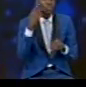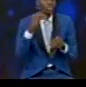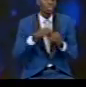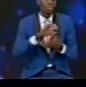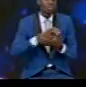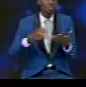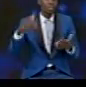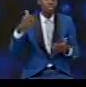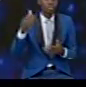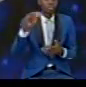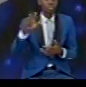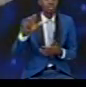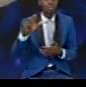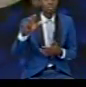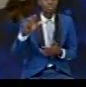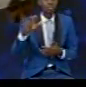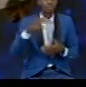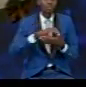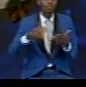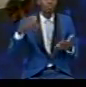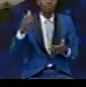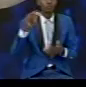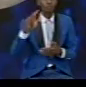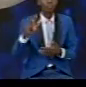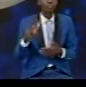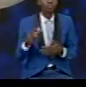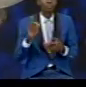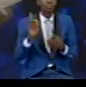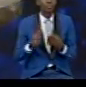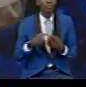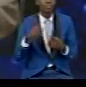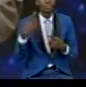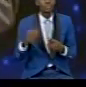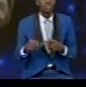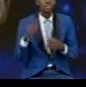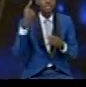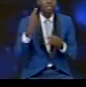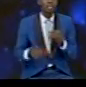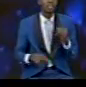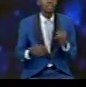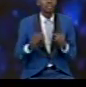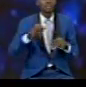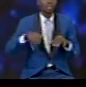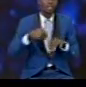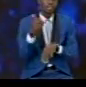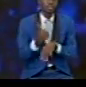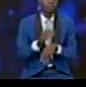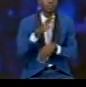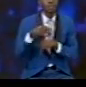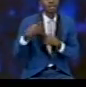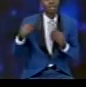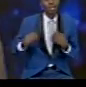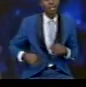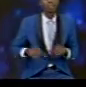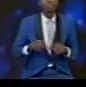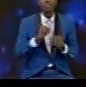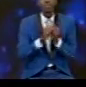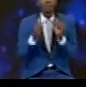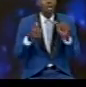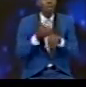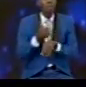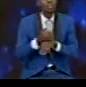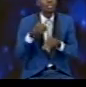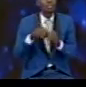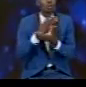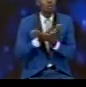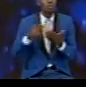there. In verse 13 there, to the end, he may establish your hearts unblameable in